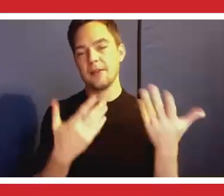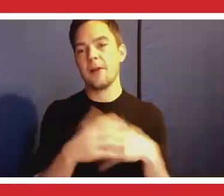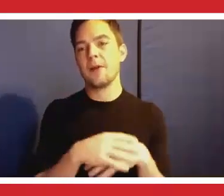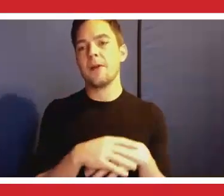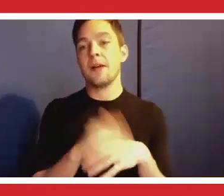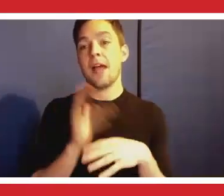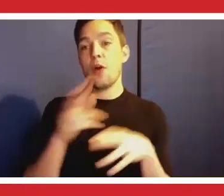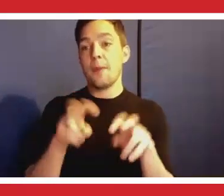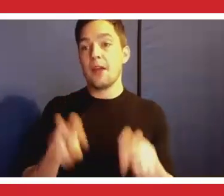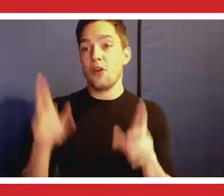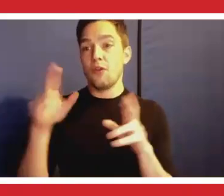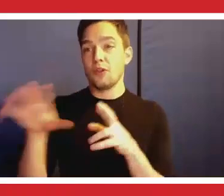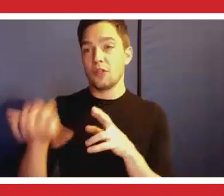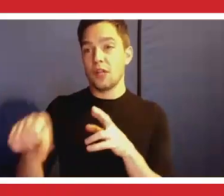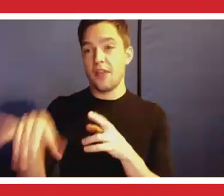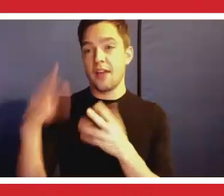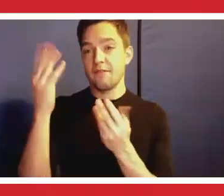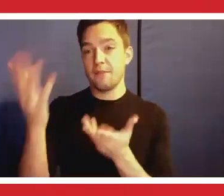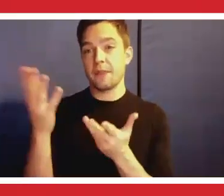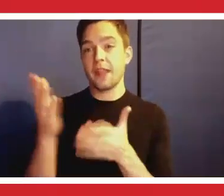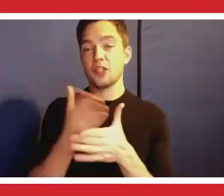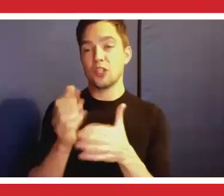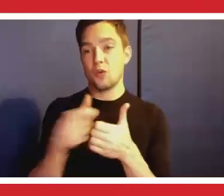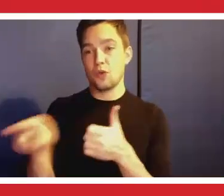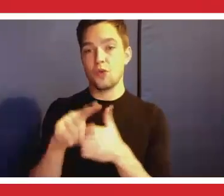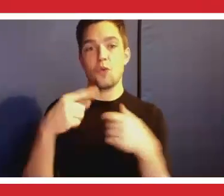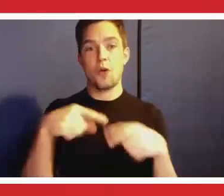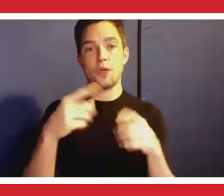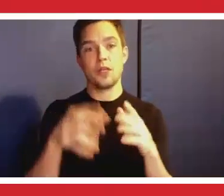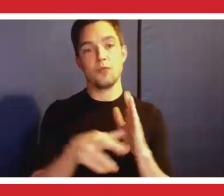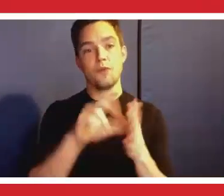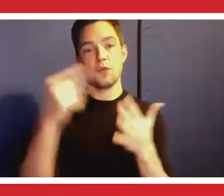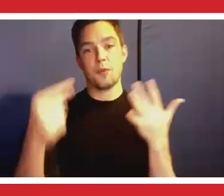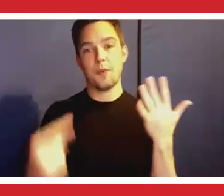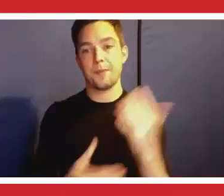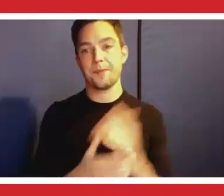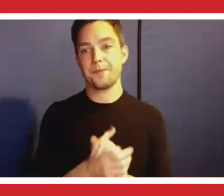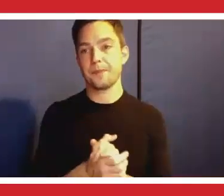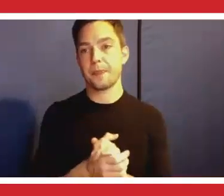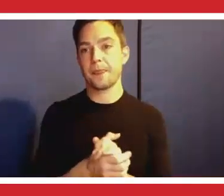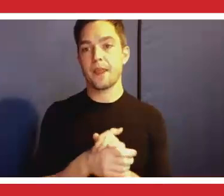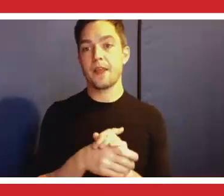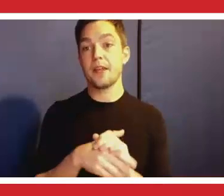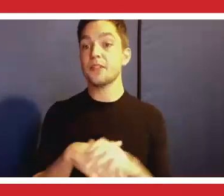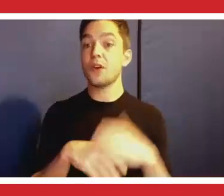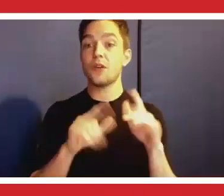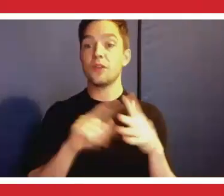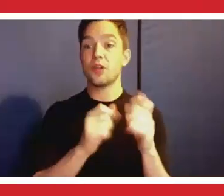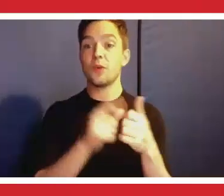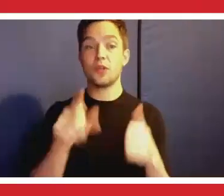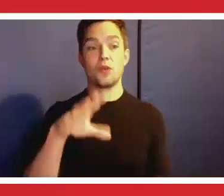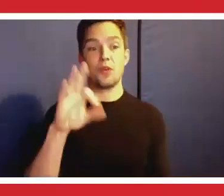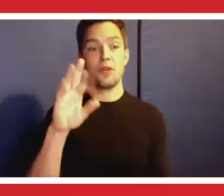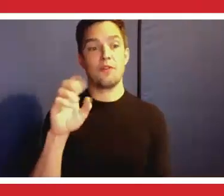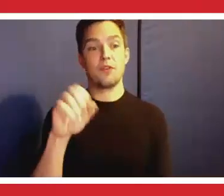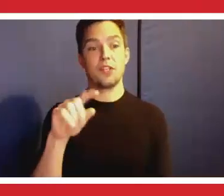panel, I hope you've got that, and I can share that with you as we go through. So Vincenzo, let's start with you. We must do that.